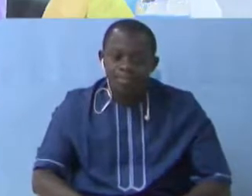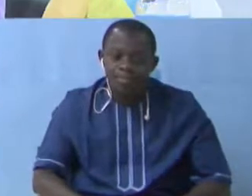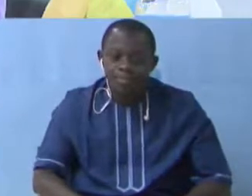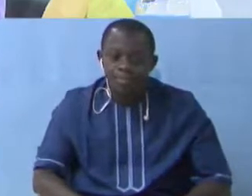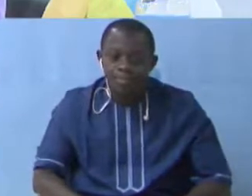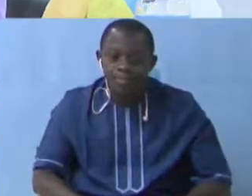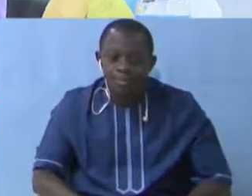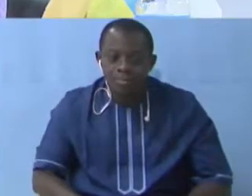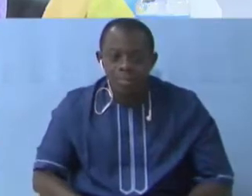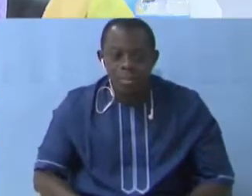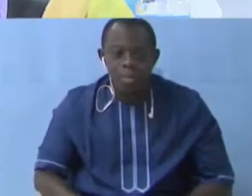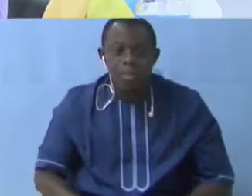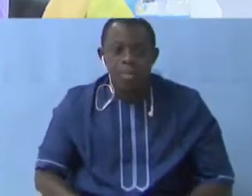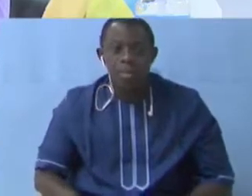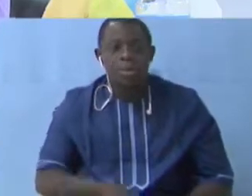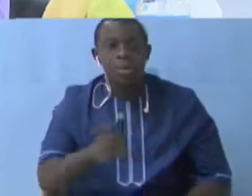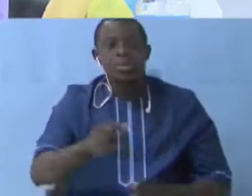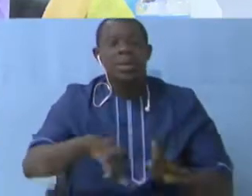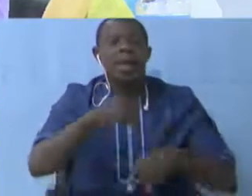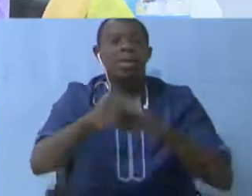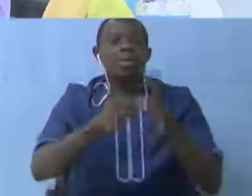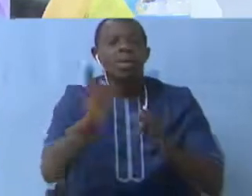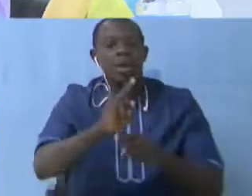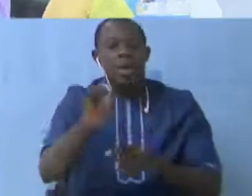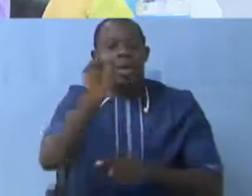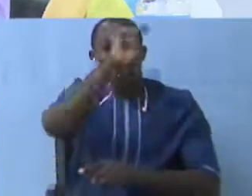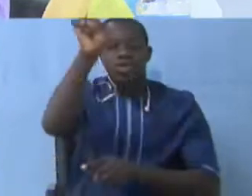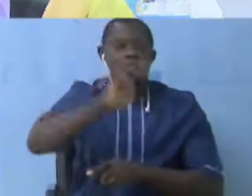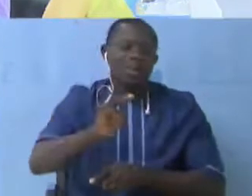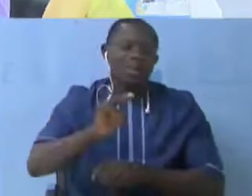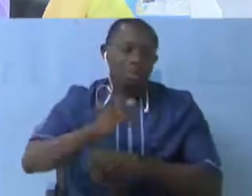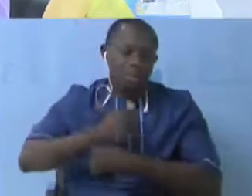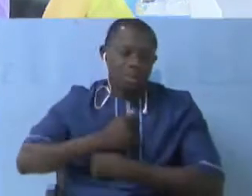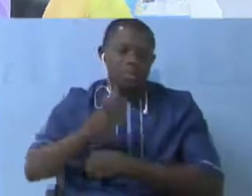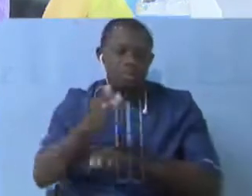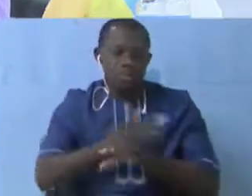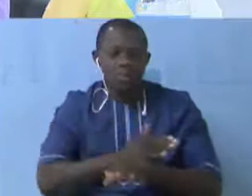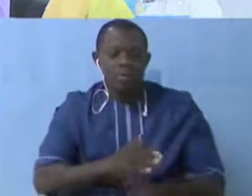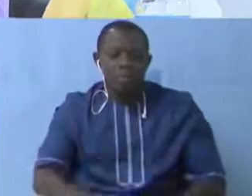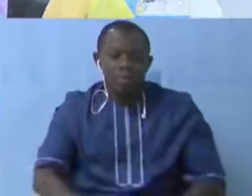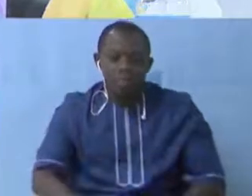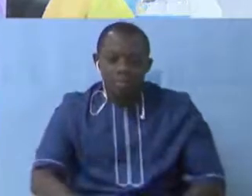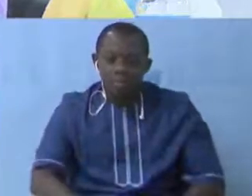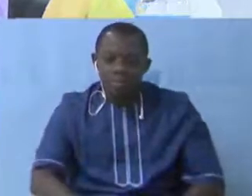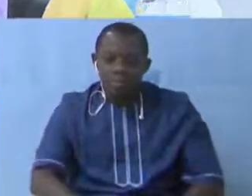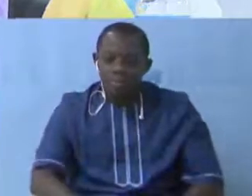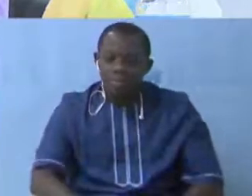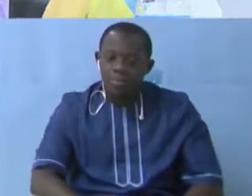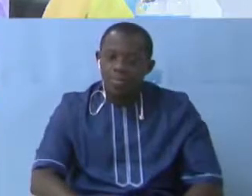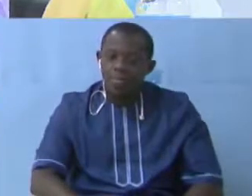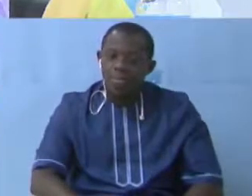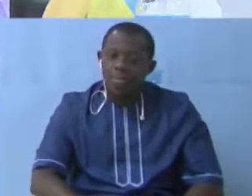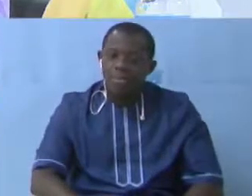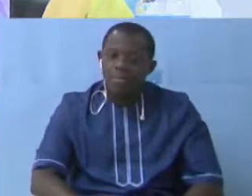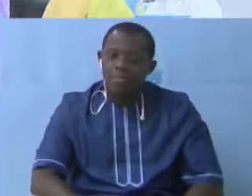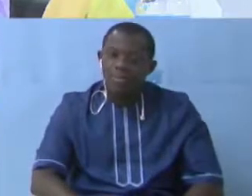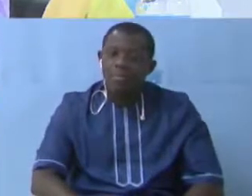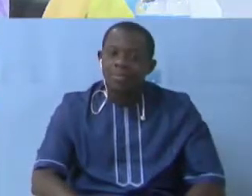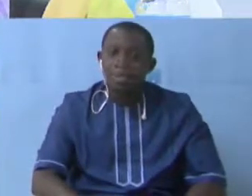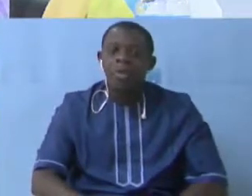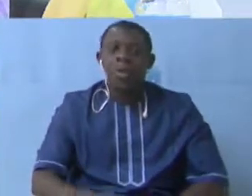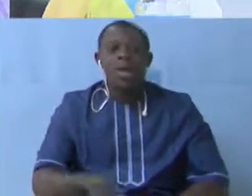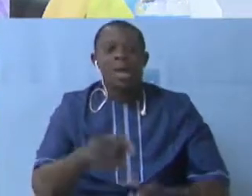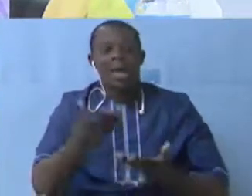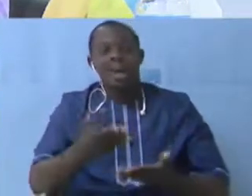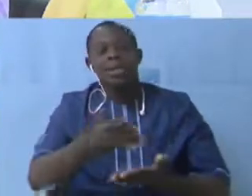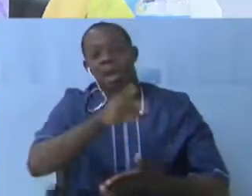this is about national security. Moom daal luñ ci waxtaanee wàllam rek mooy the peace and security of the country, so they needed to act.